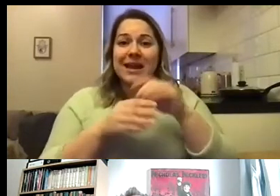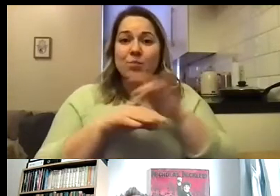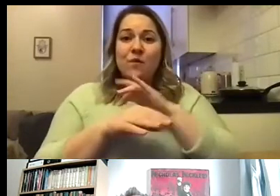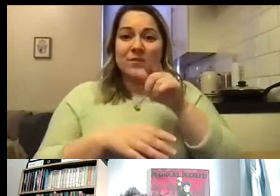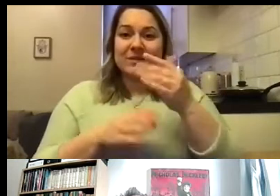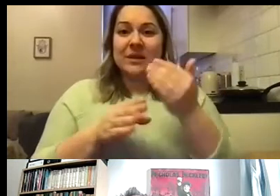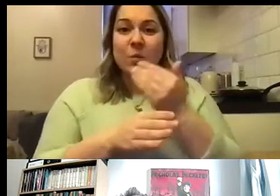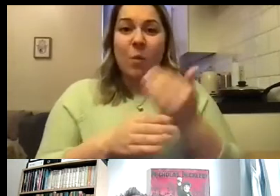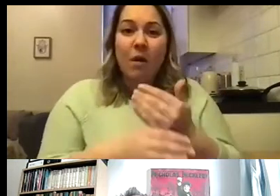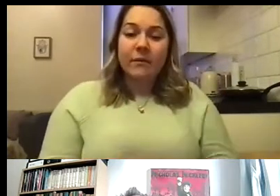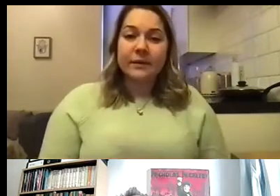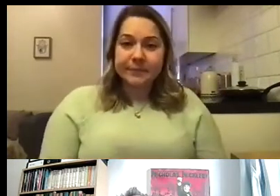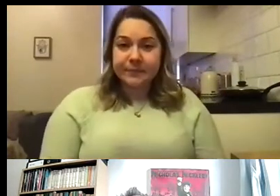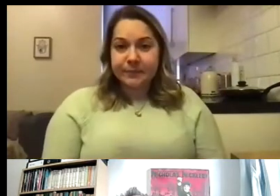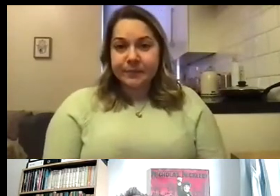festival.